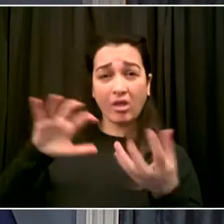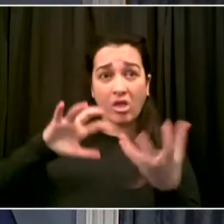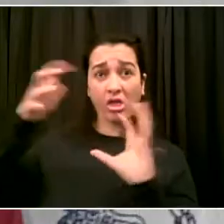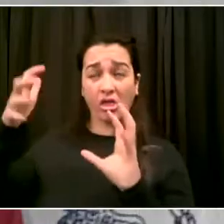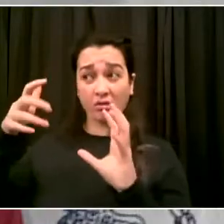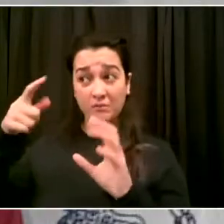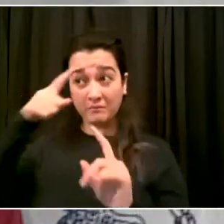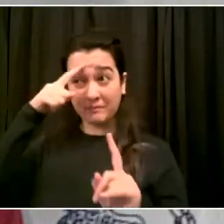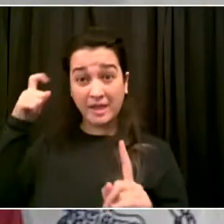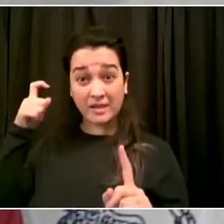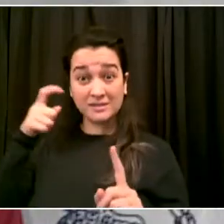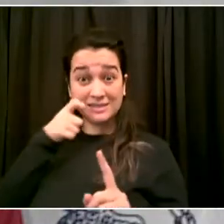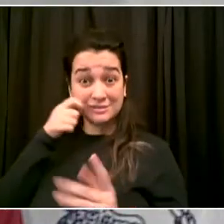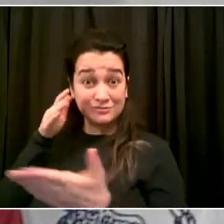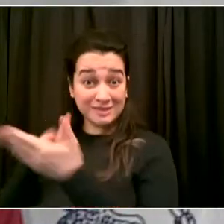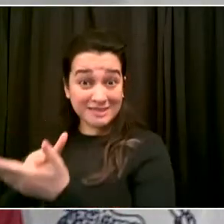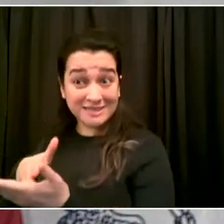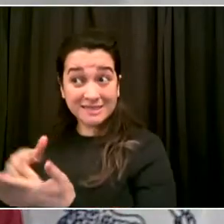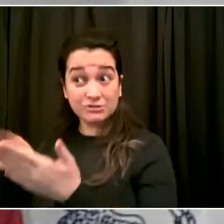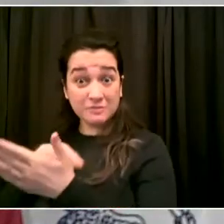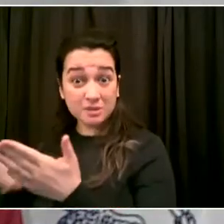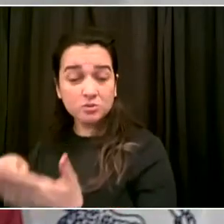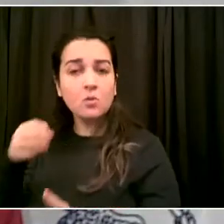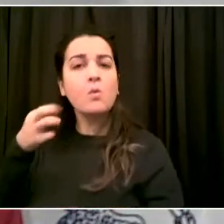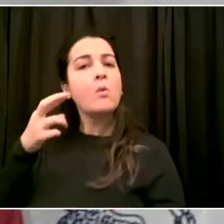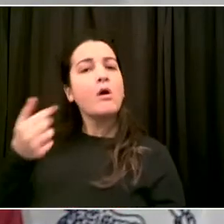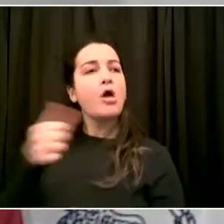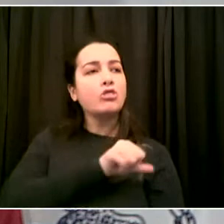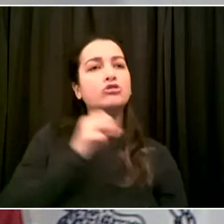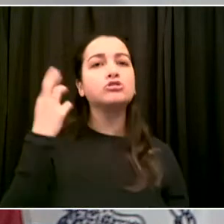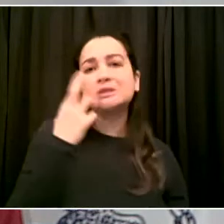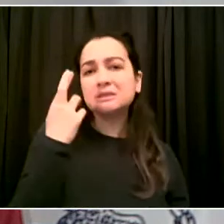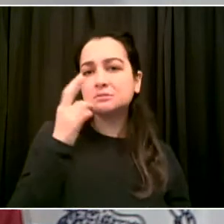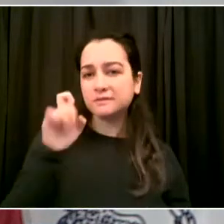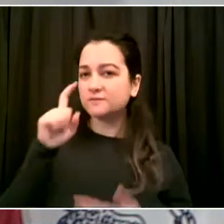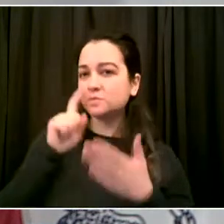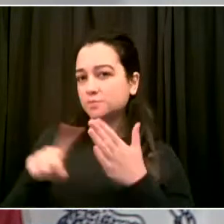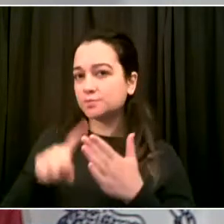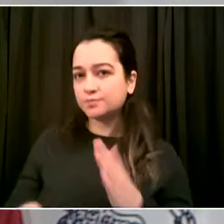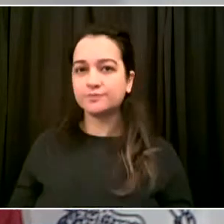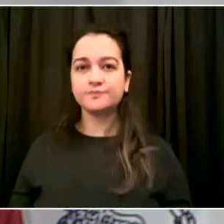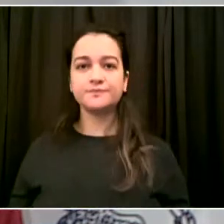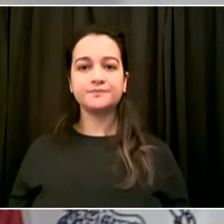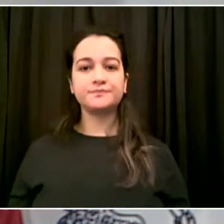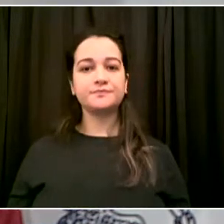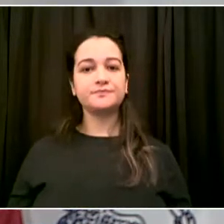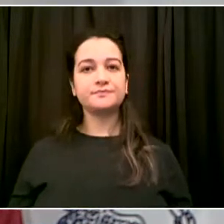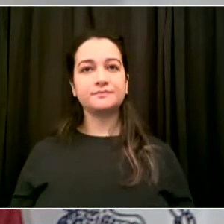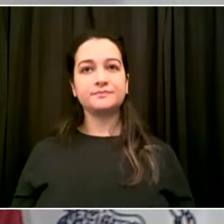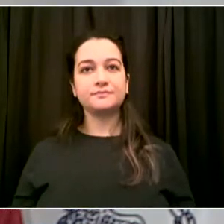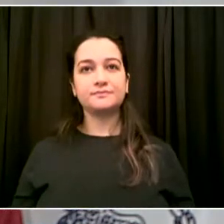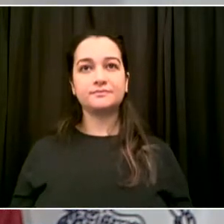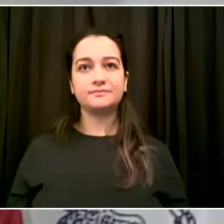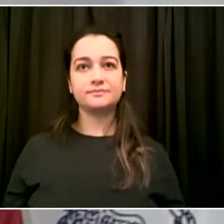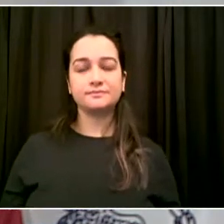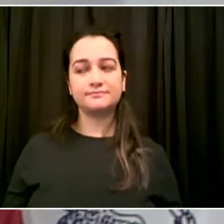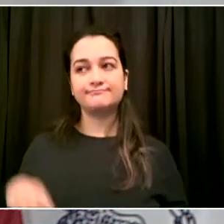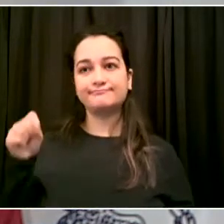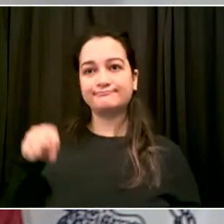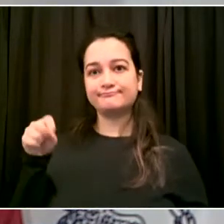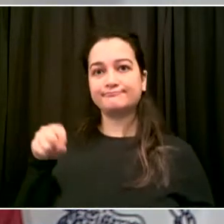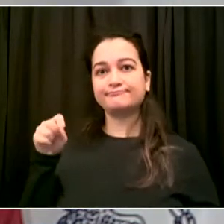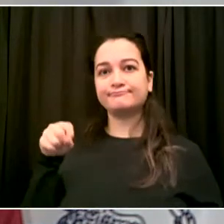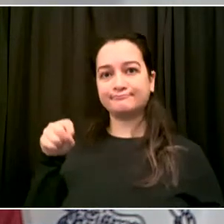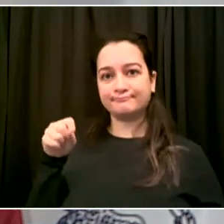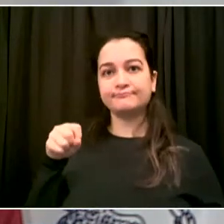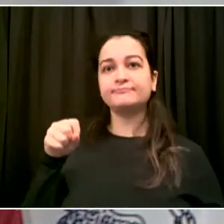I do want to encourage them to aggressively prosecute hate crimes. And obviously for everyone, just to finish the